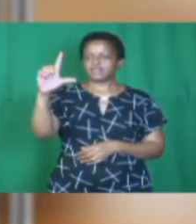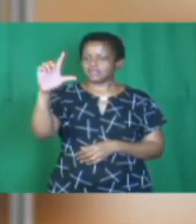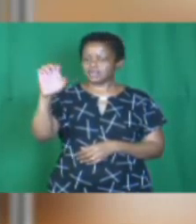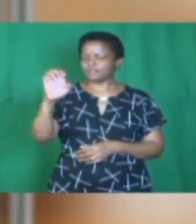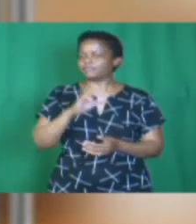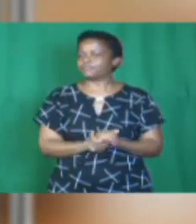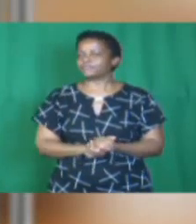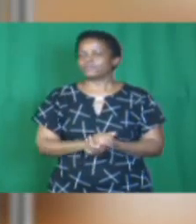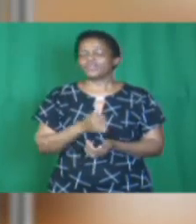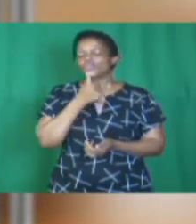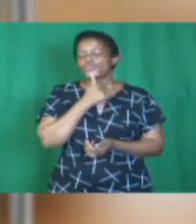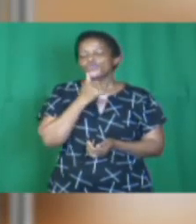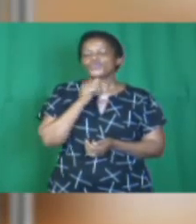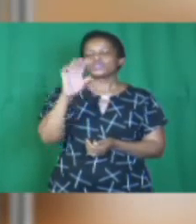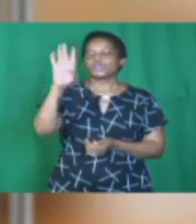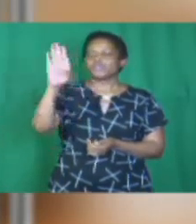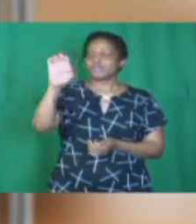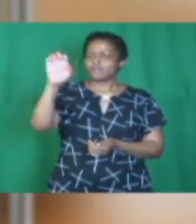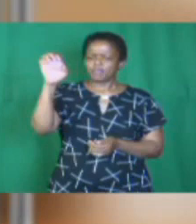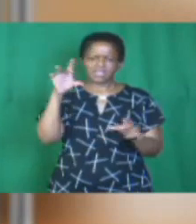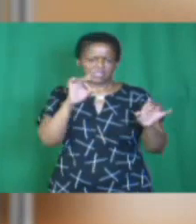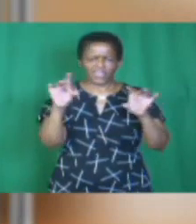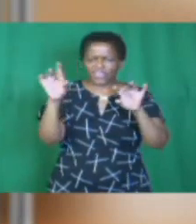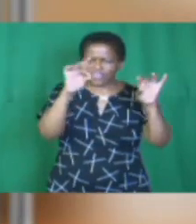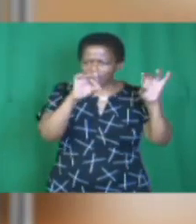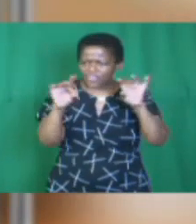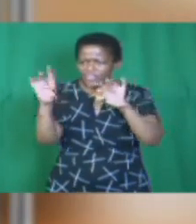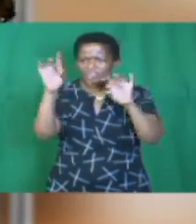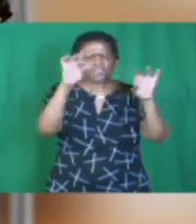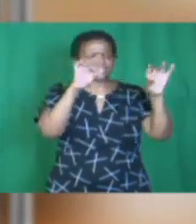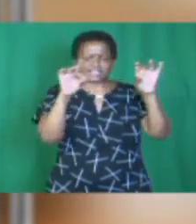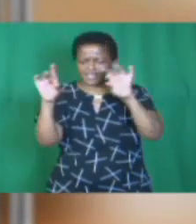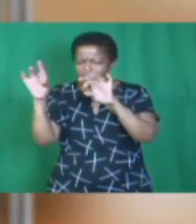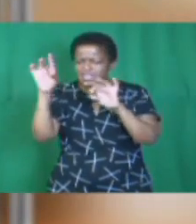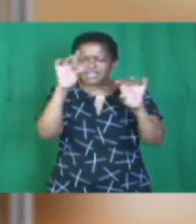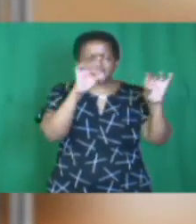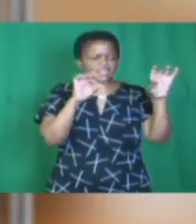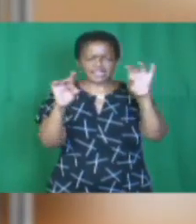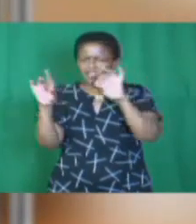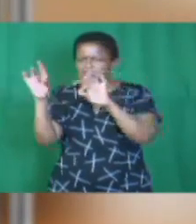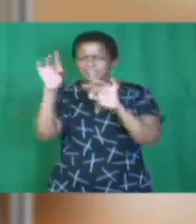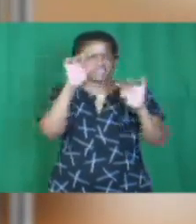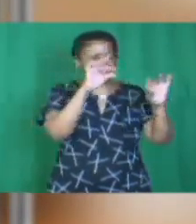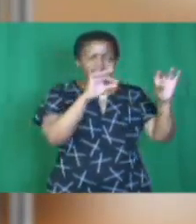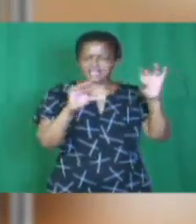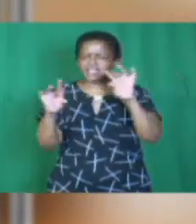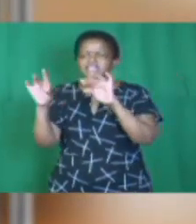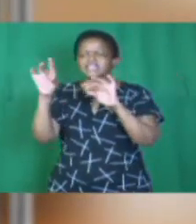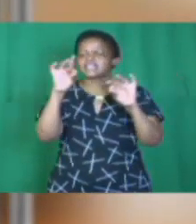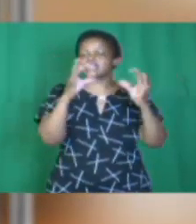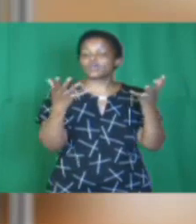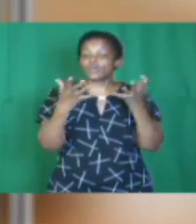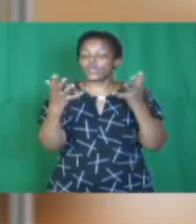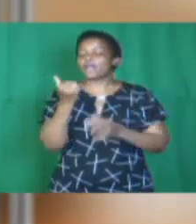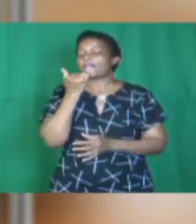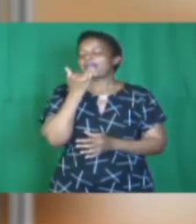imagine bees, my dear Lena, making that noise. Zzz. There's that buzz in at the